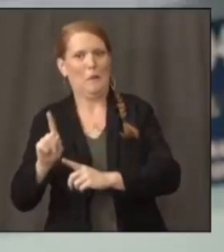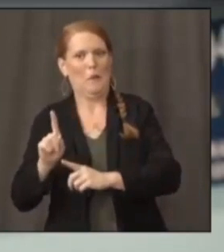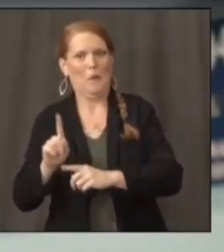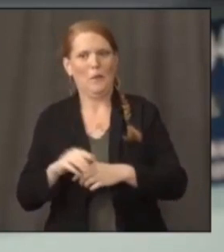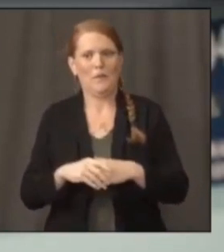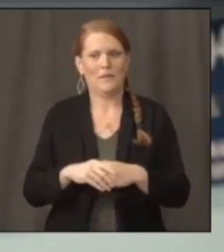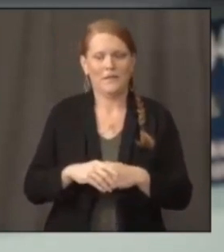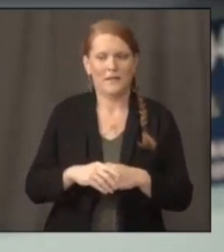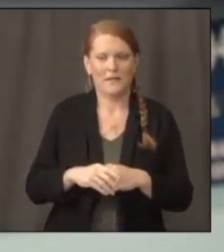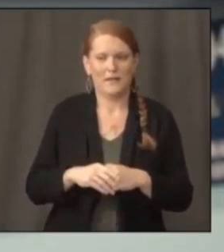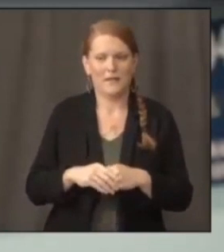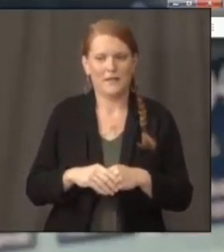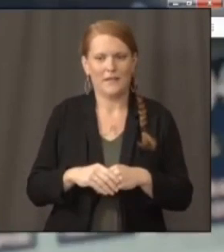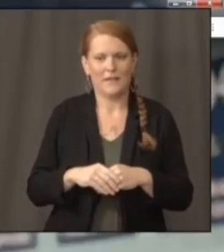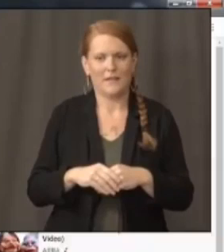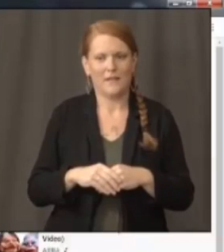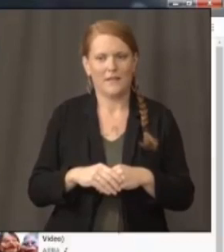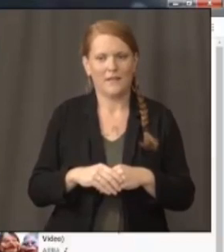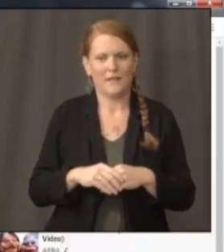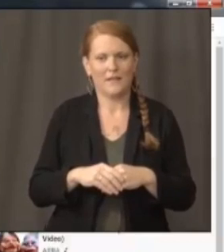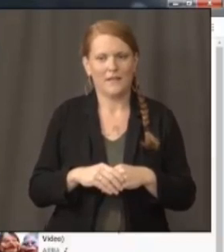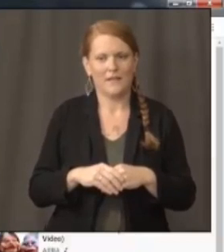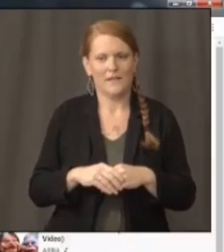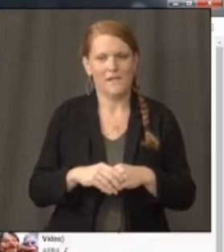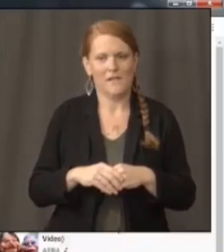But say it's more than that. better than the way Danny just said?